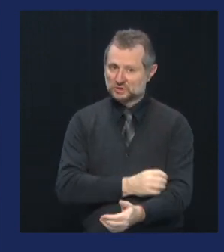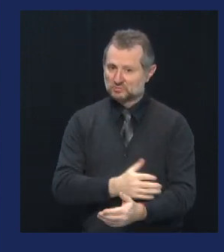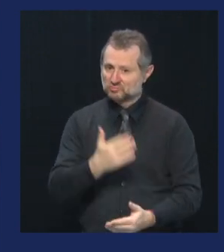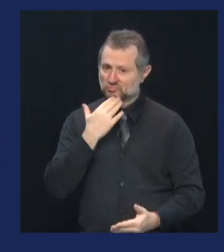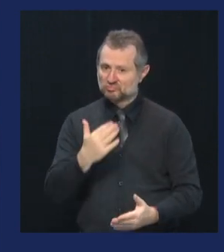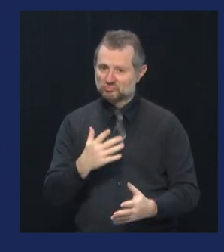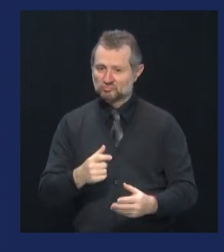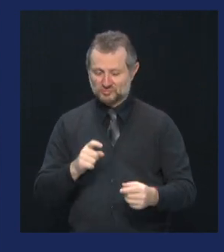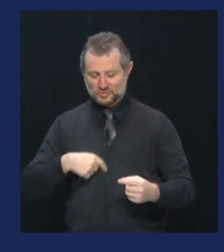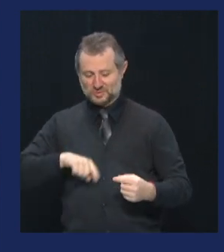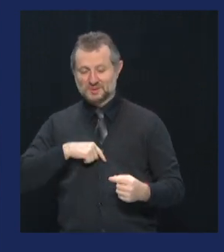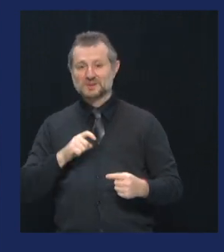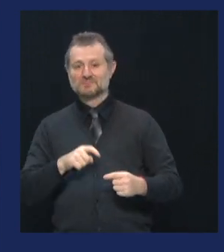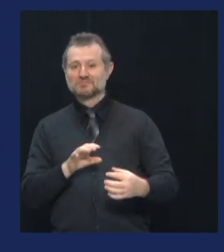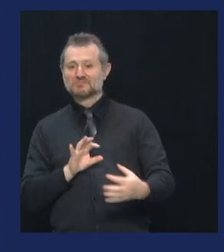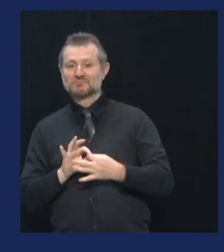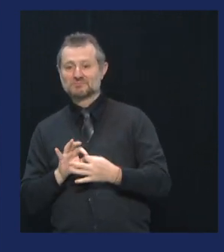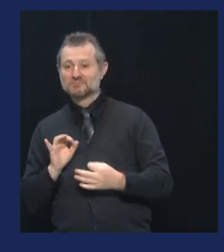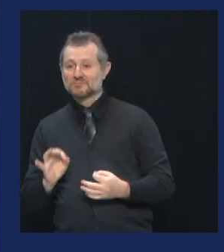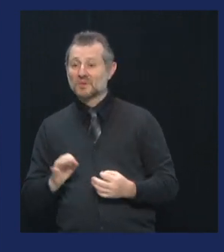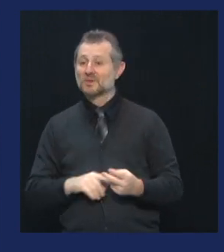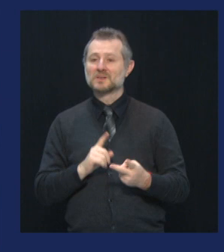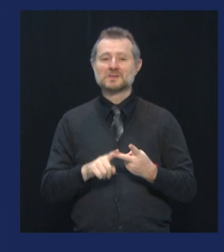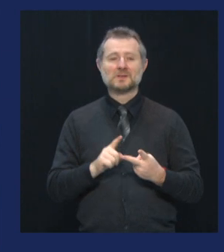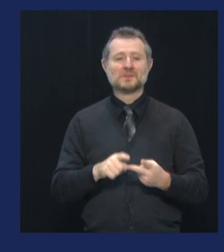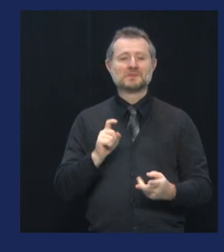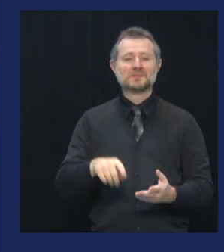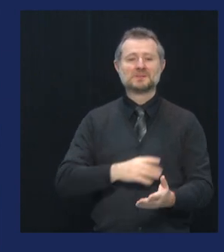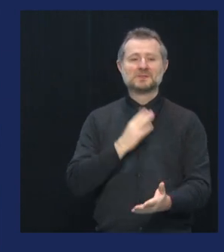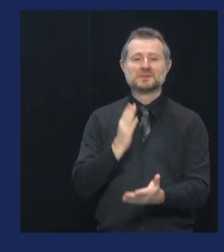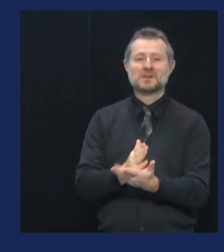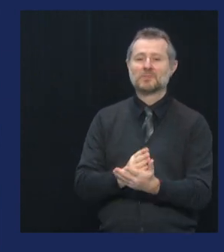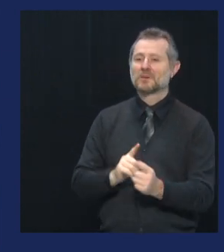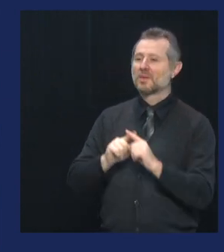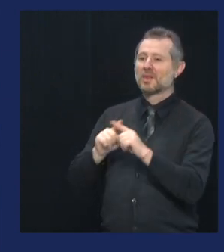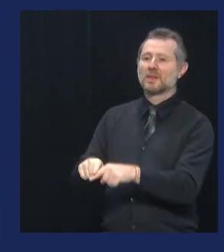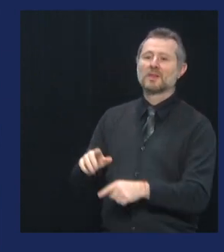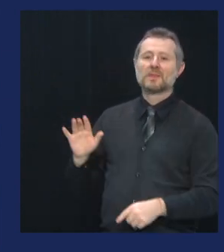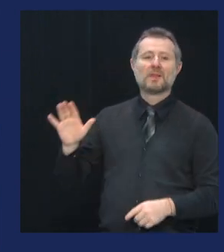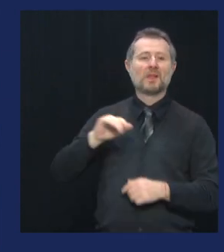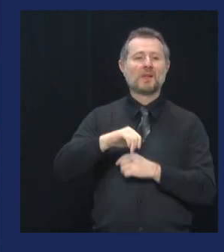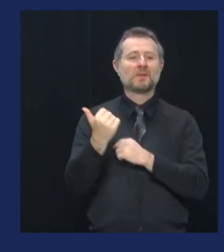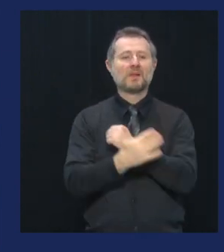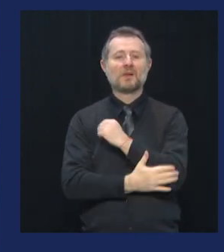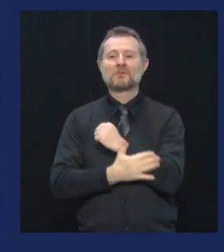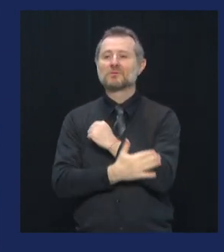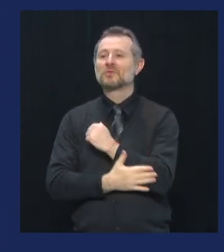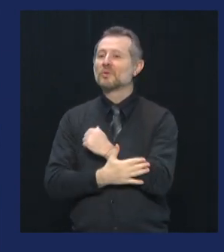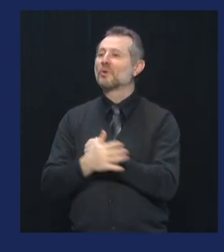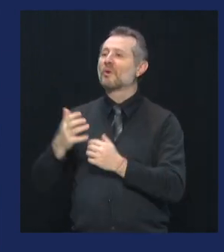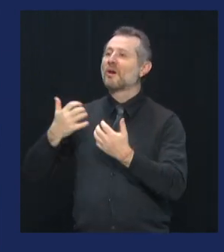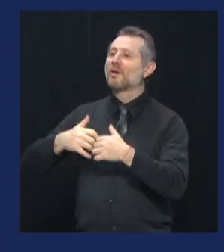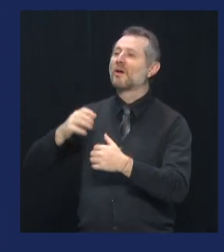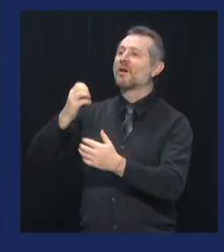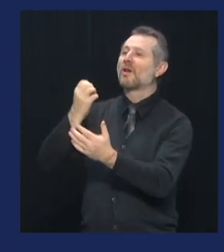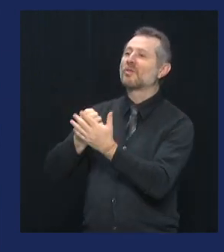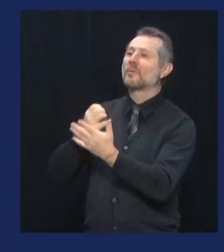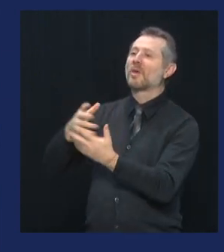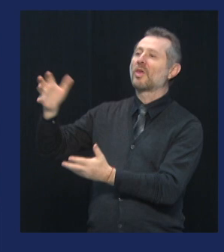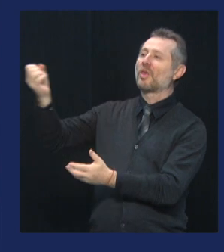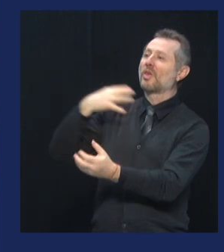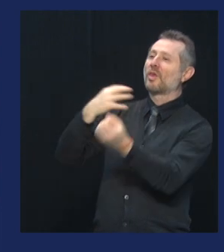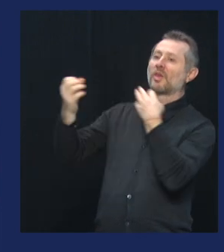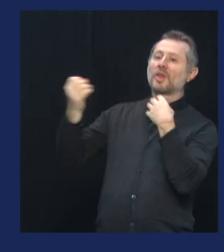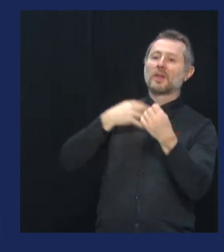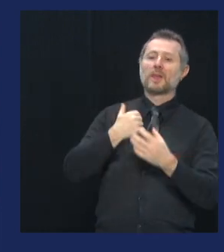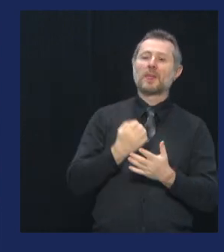Second, we must stop relying on other countries' economies to fuel ours. We must stop importing the